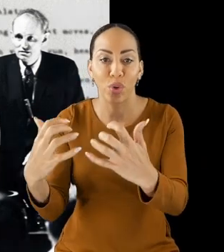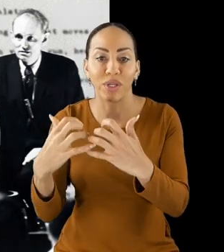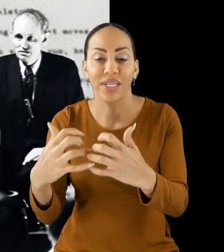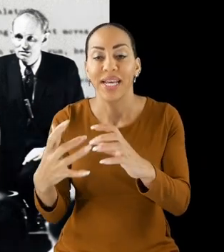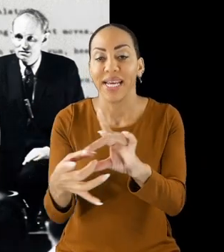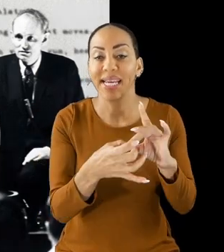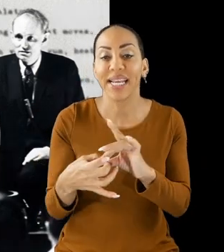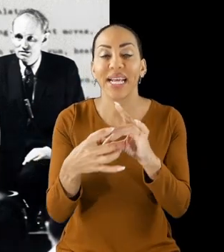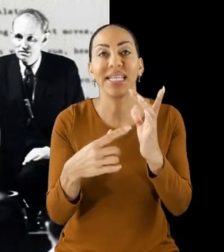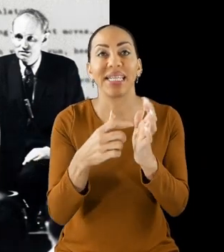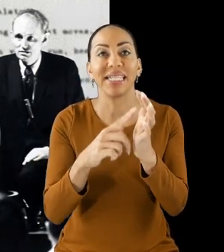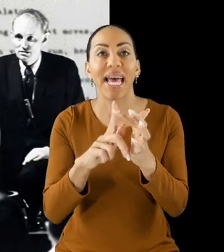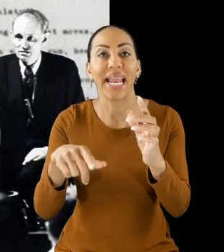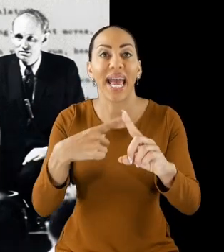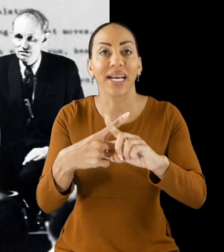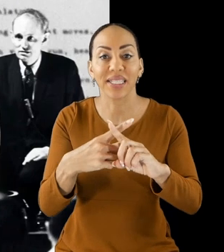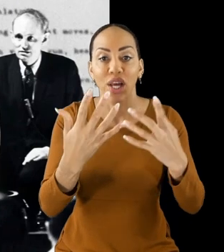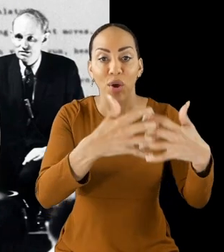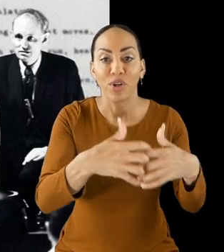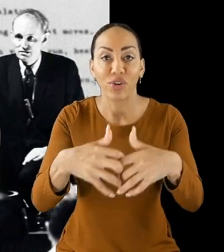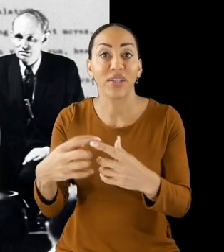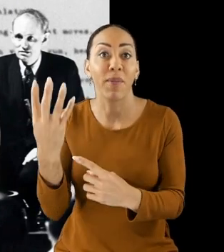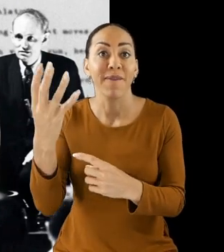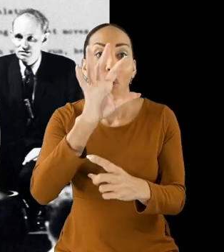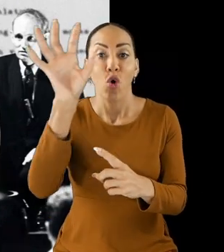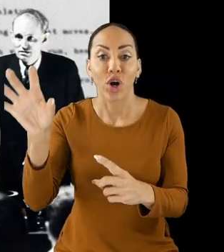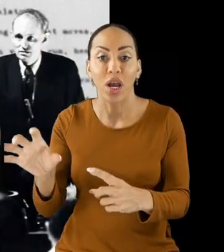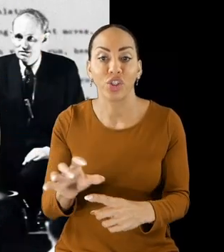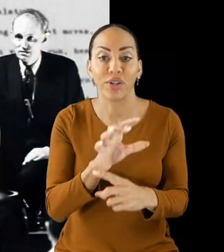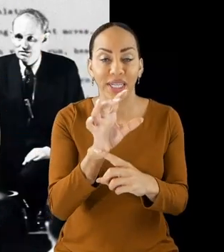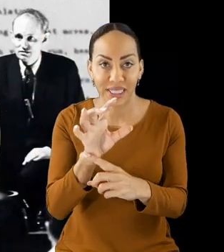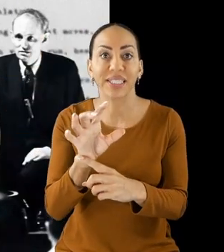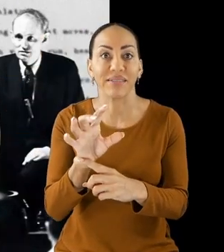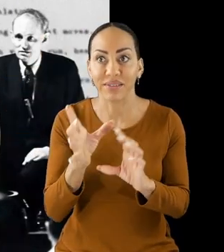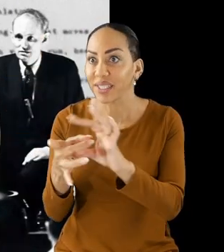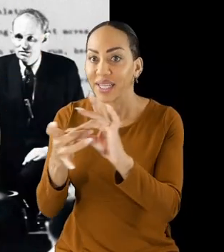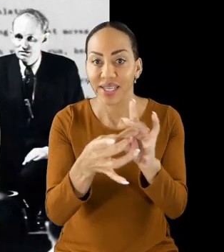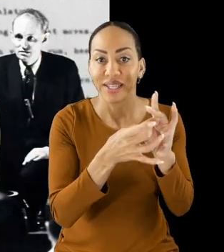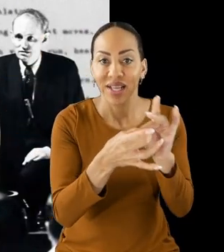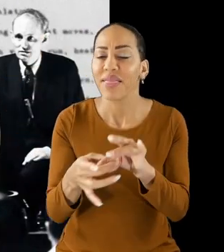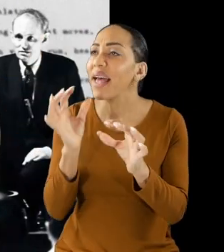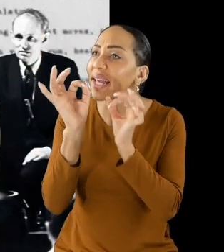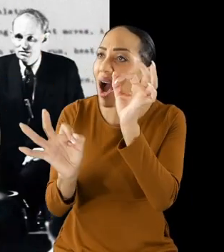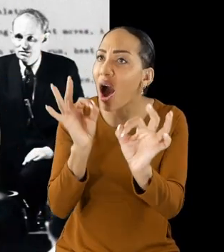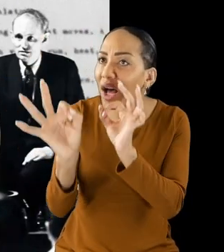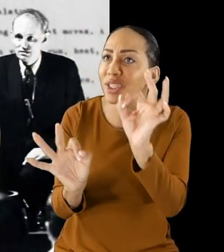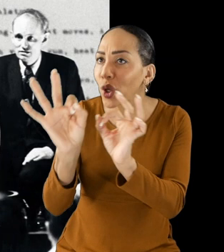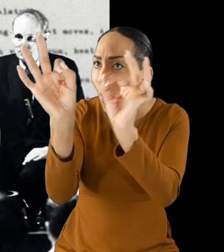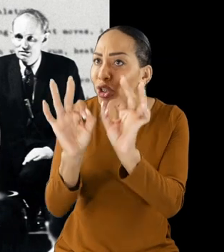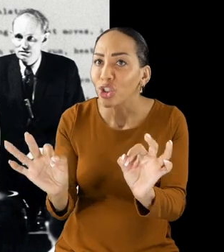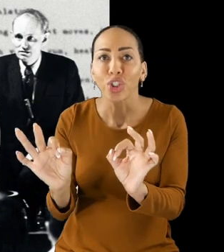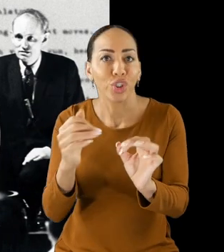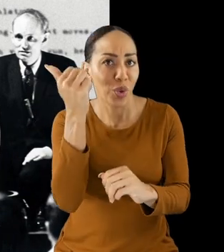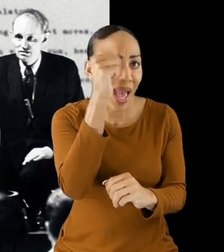connected telex machines between four different cities in different countries. He then asked both experts and the general public